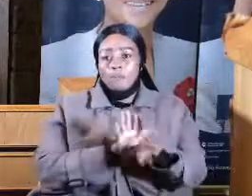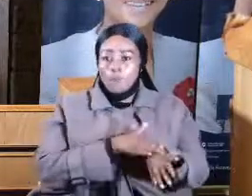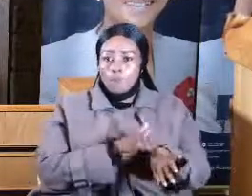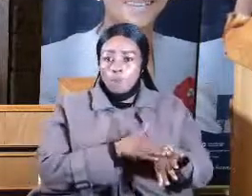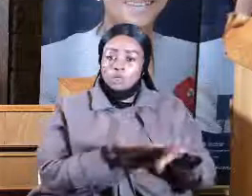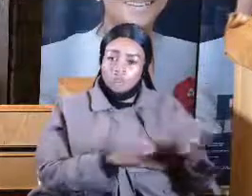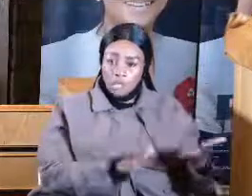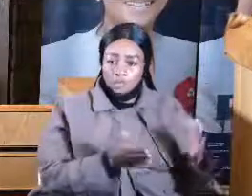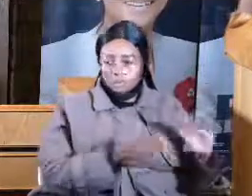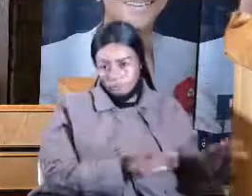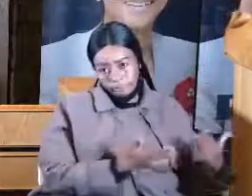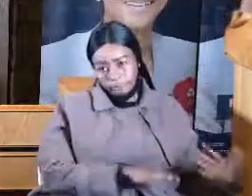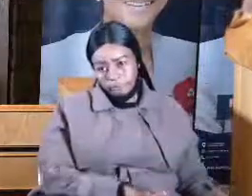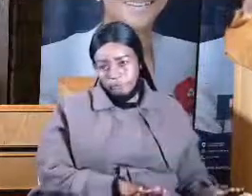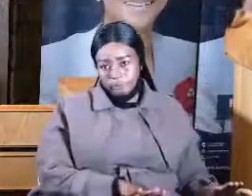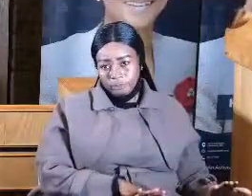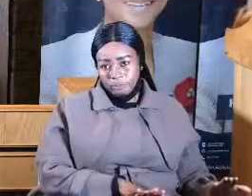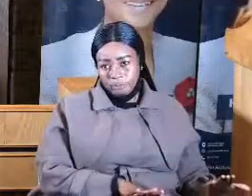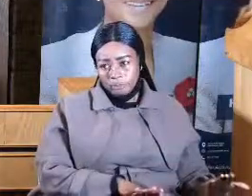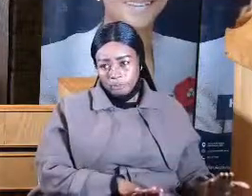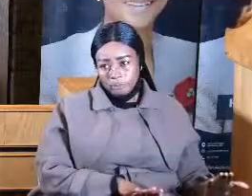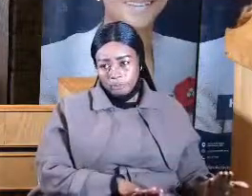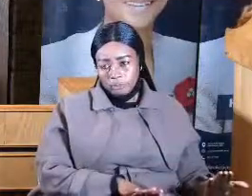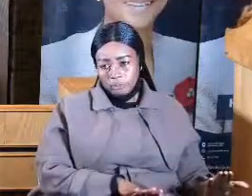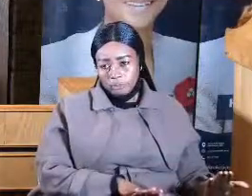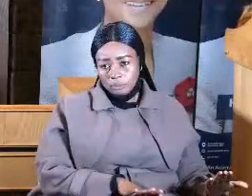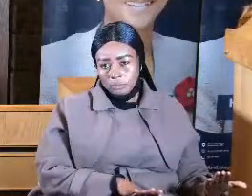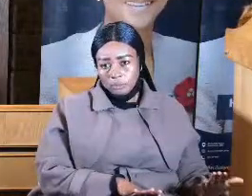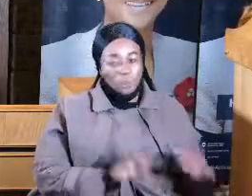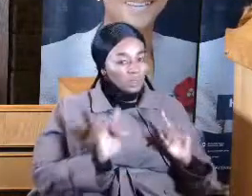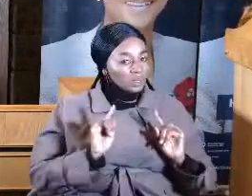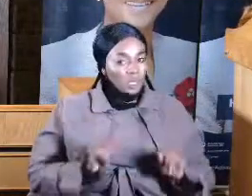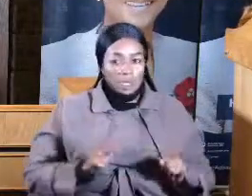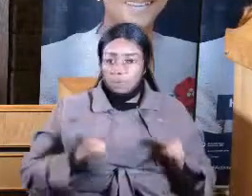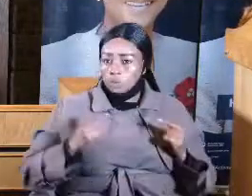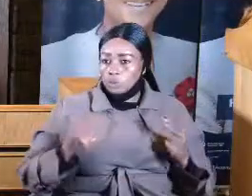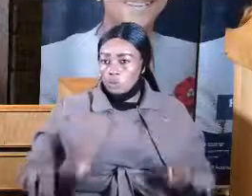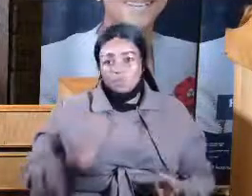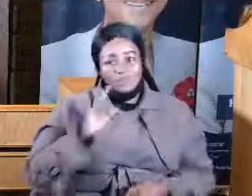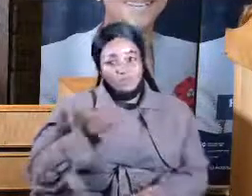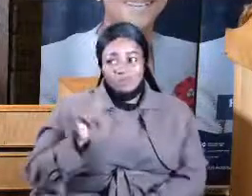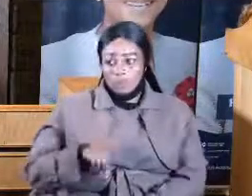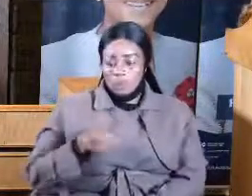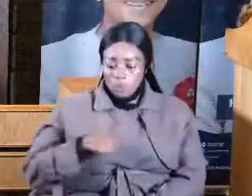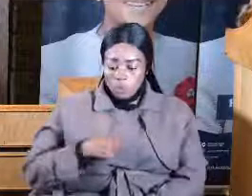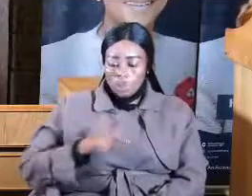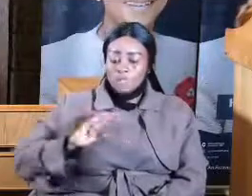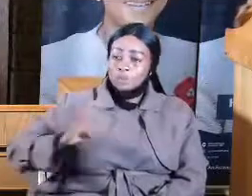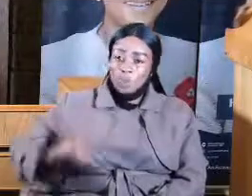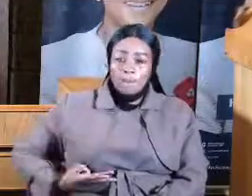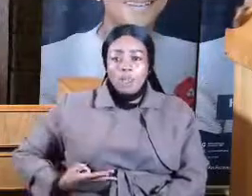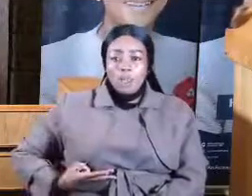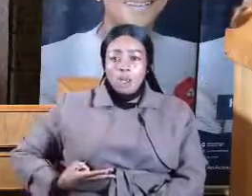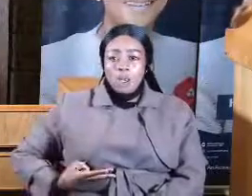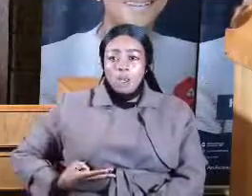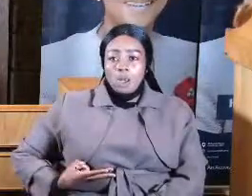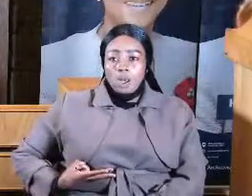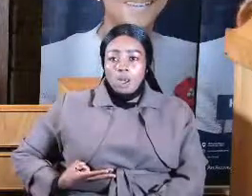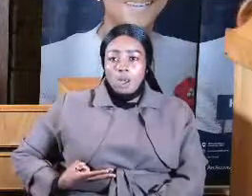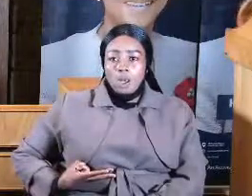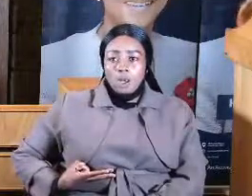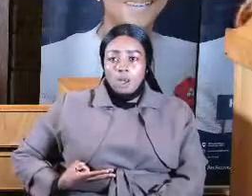There are senseless killings. We cannot, as a country, as women, be associated with such